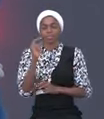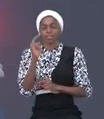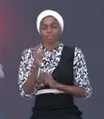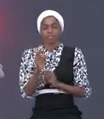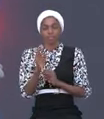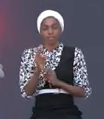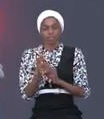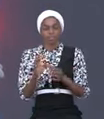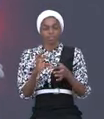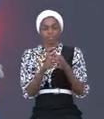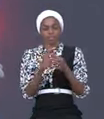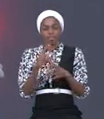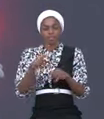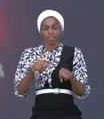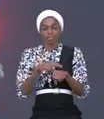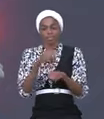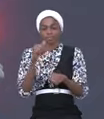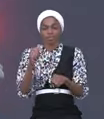youth.